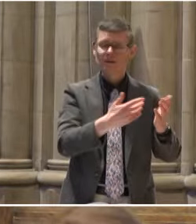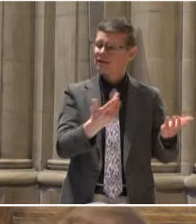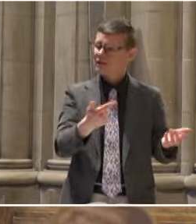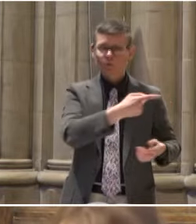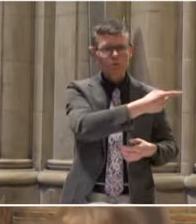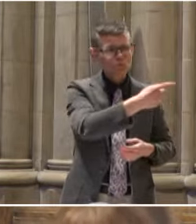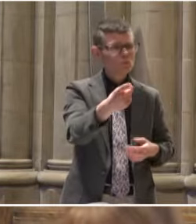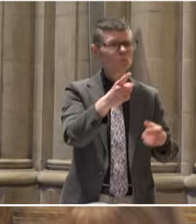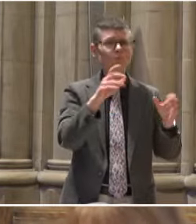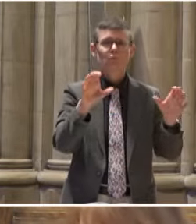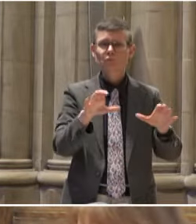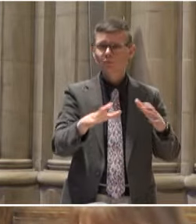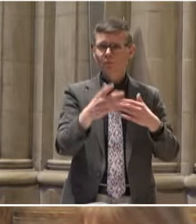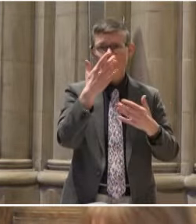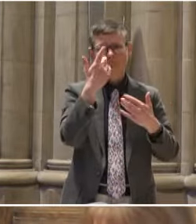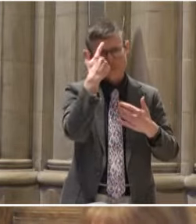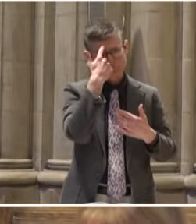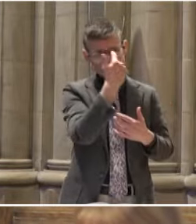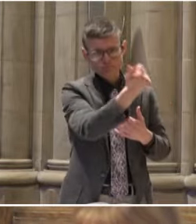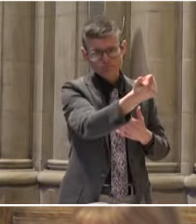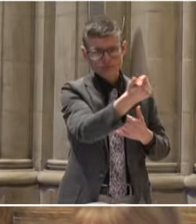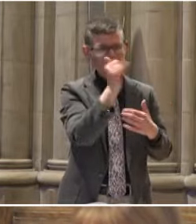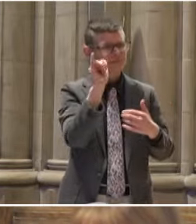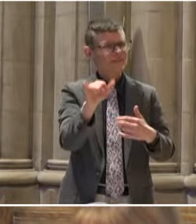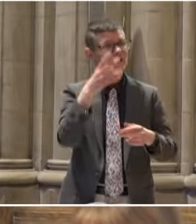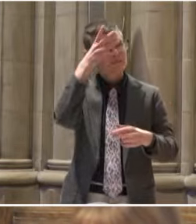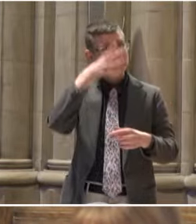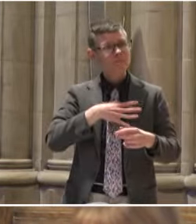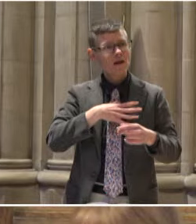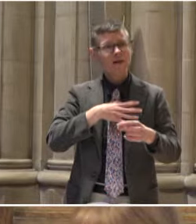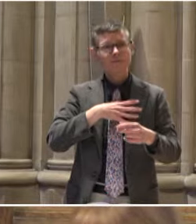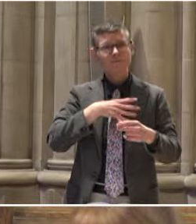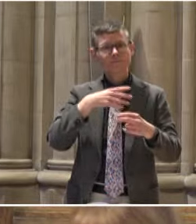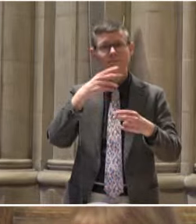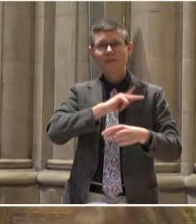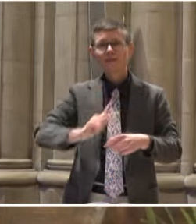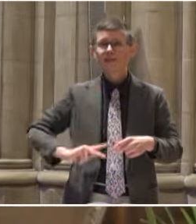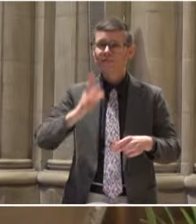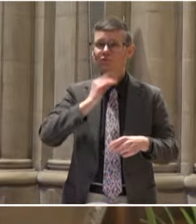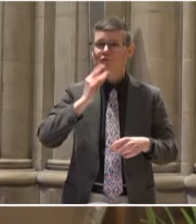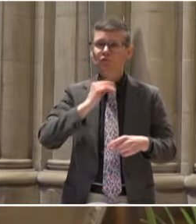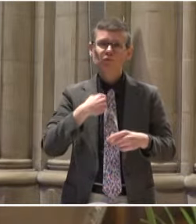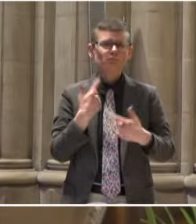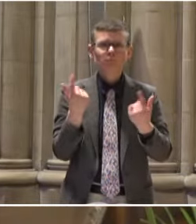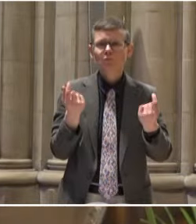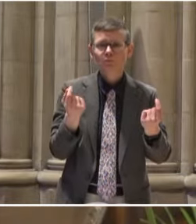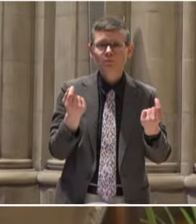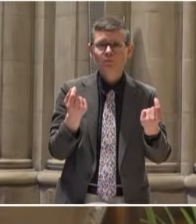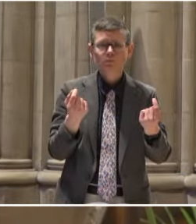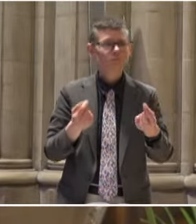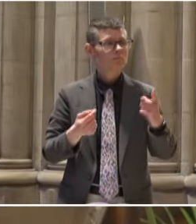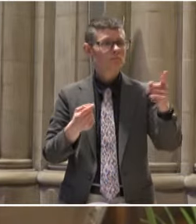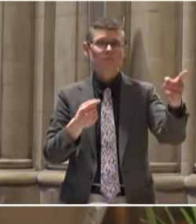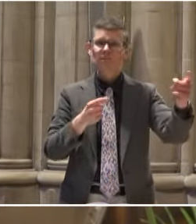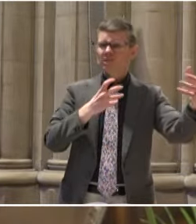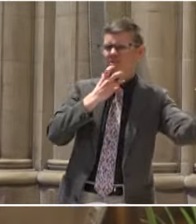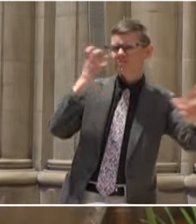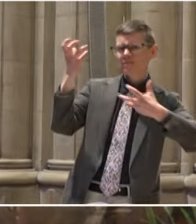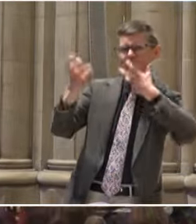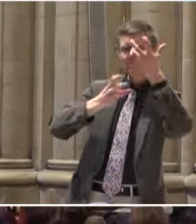to do with the man you call the King of the Jews." The crowd shouted back.